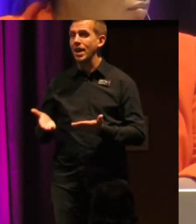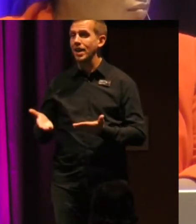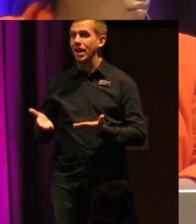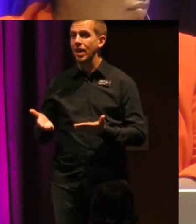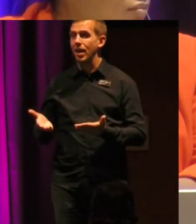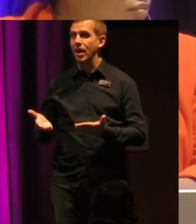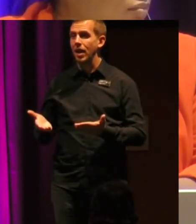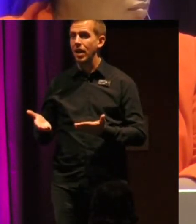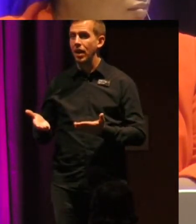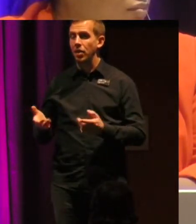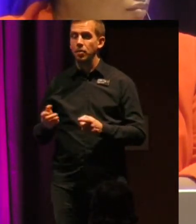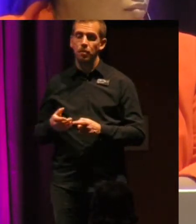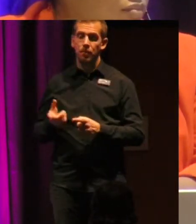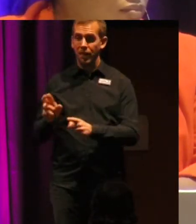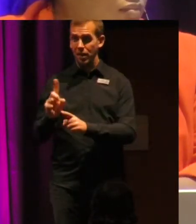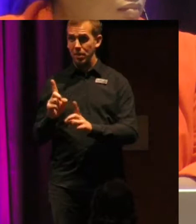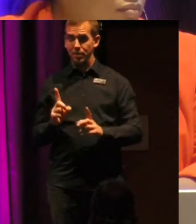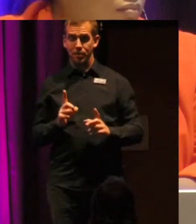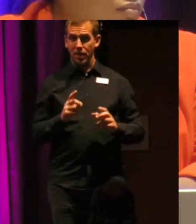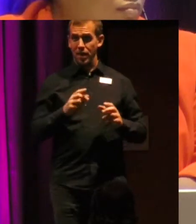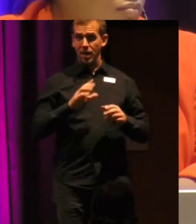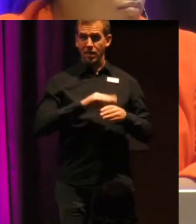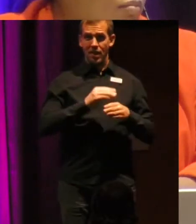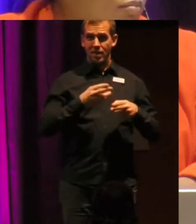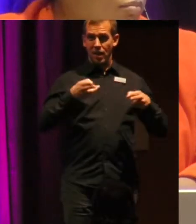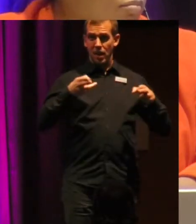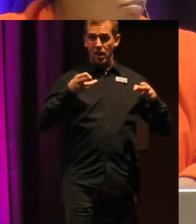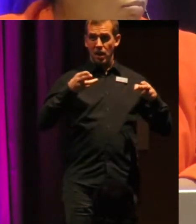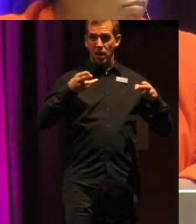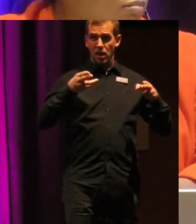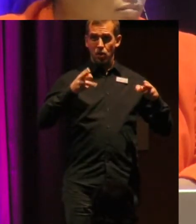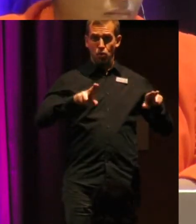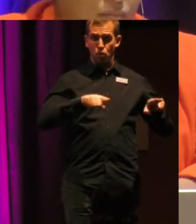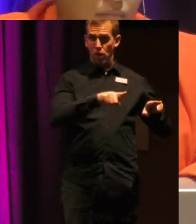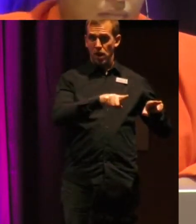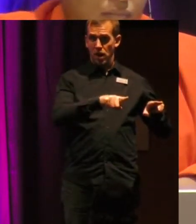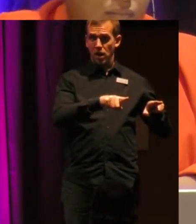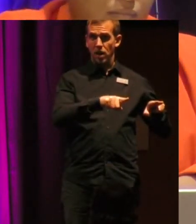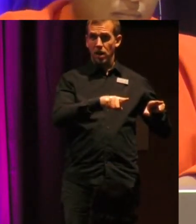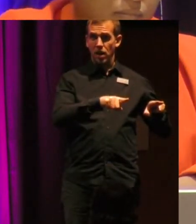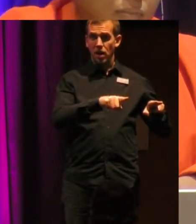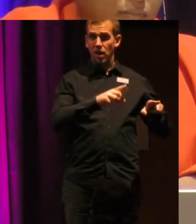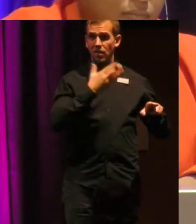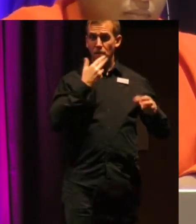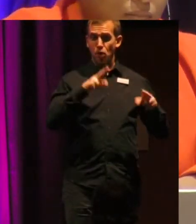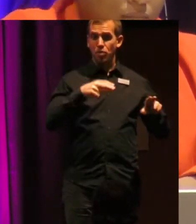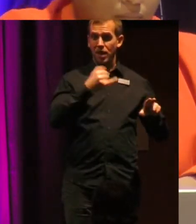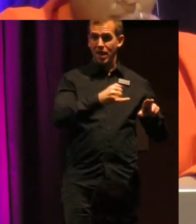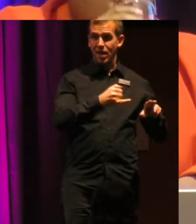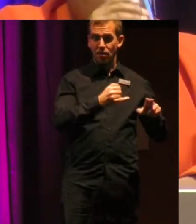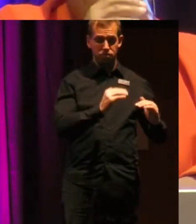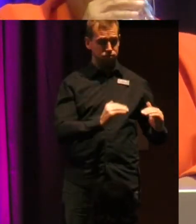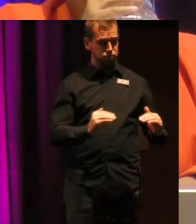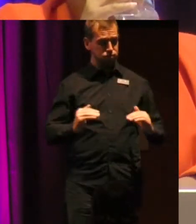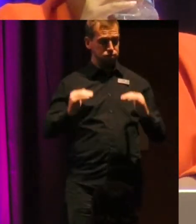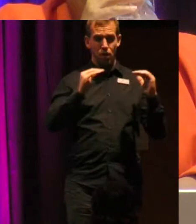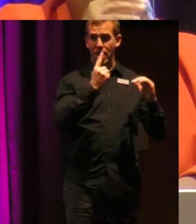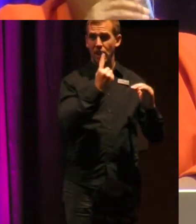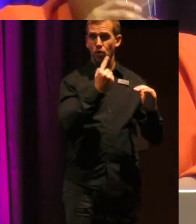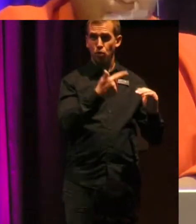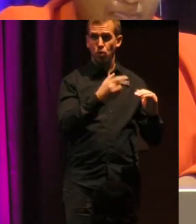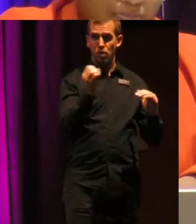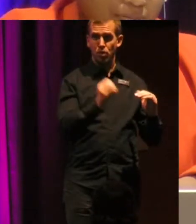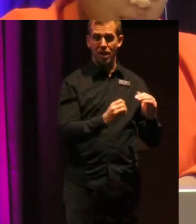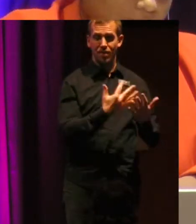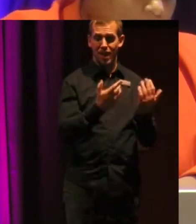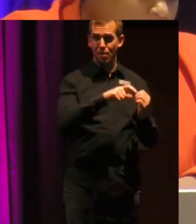increased the conviction rates in Swedish courts with 1,000% of online hate crimes,